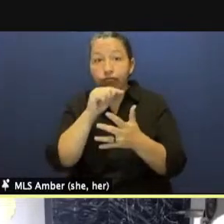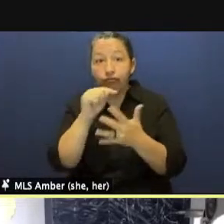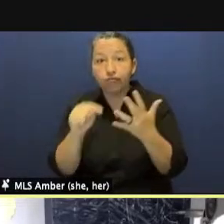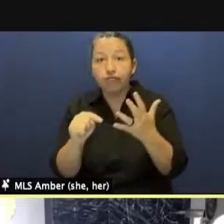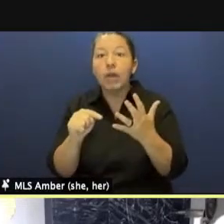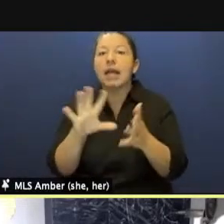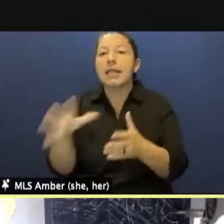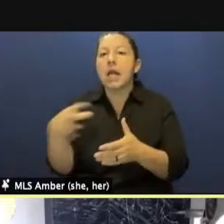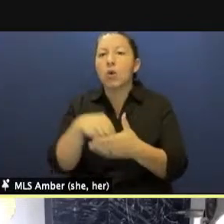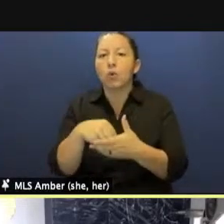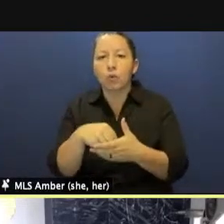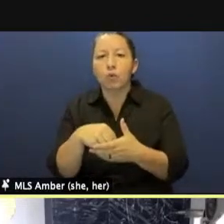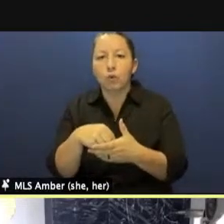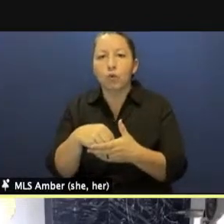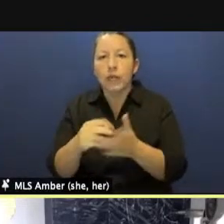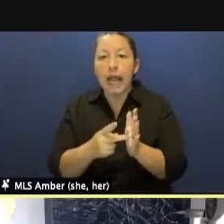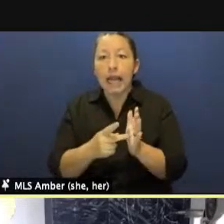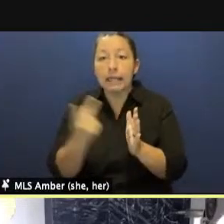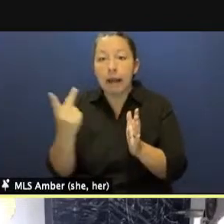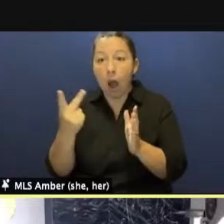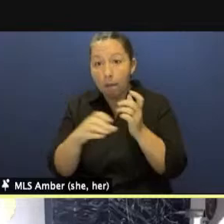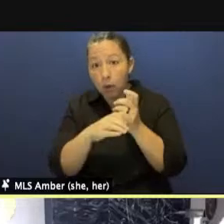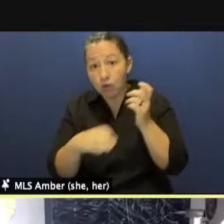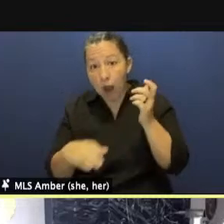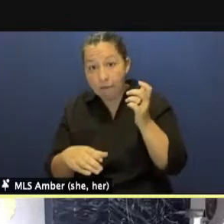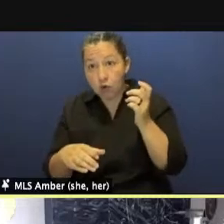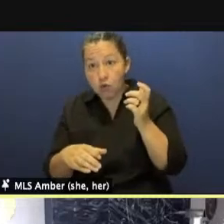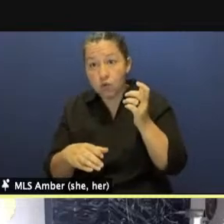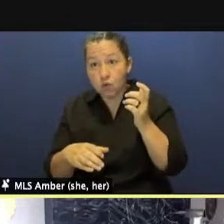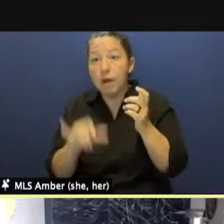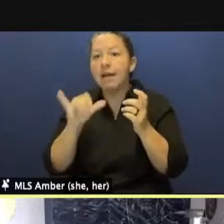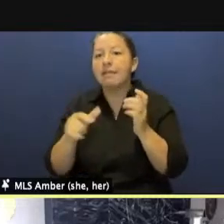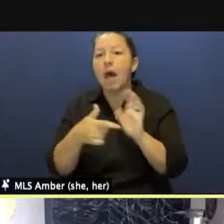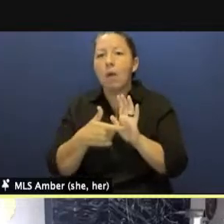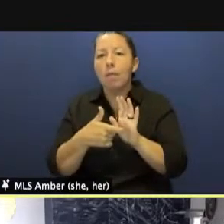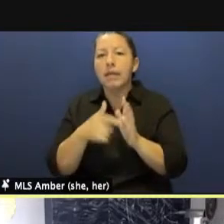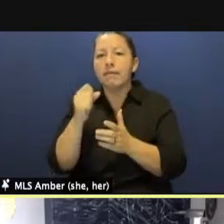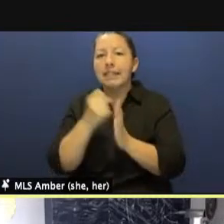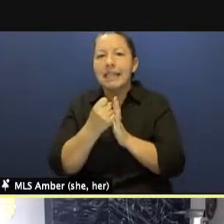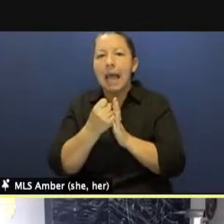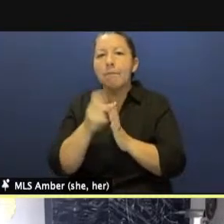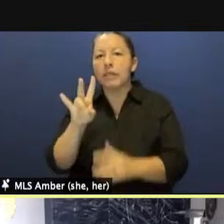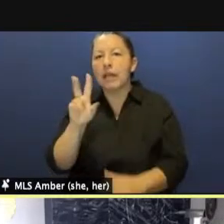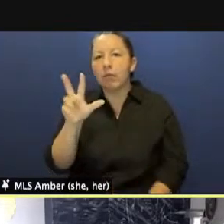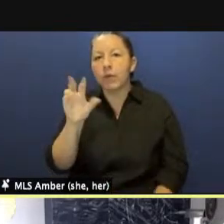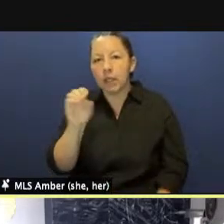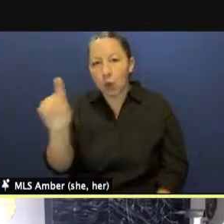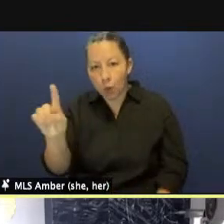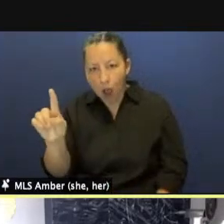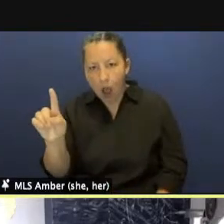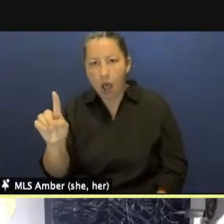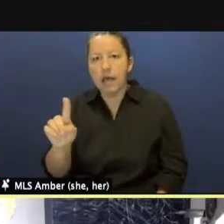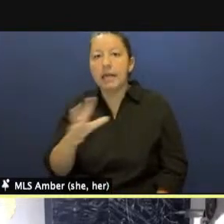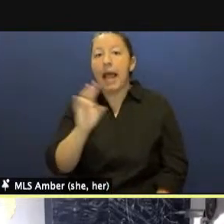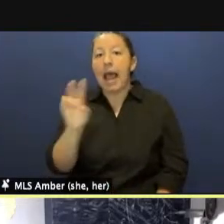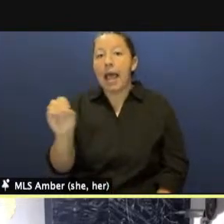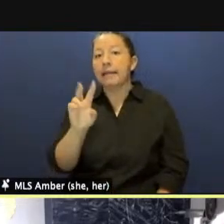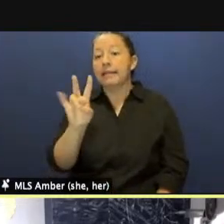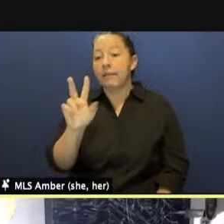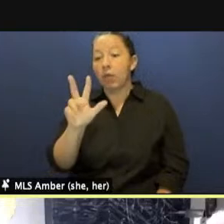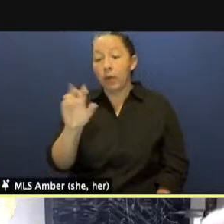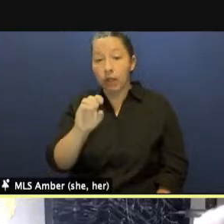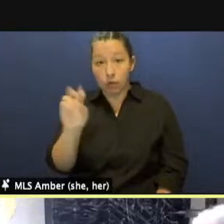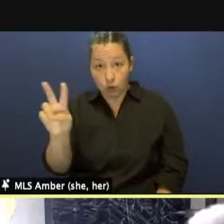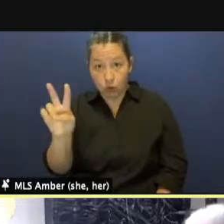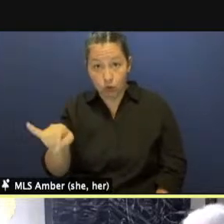a double drive tube that represents sample 73001 and